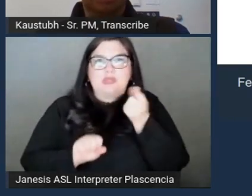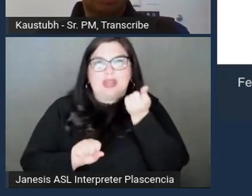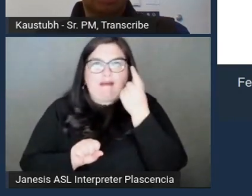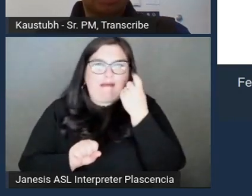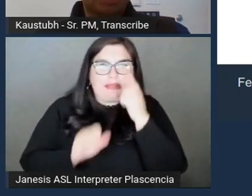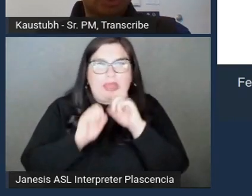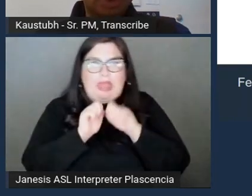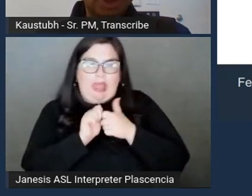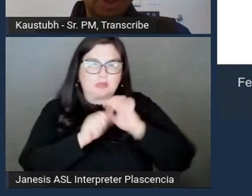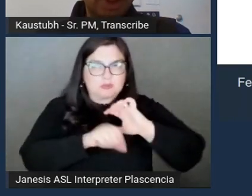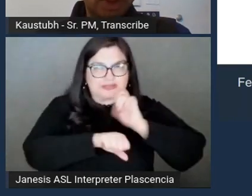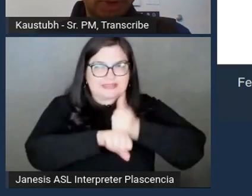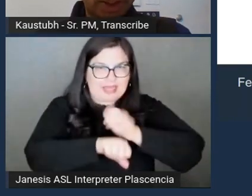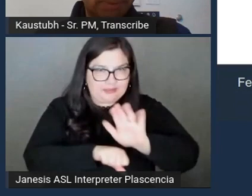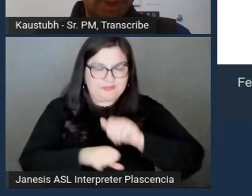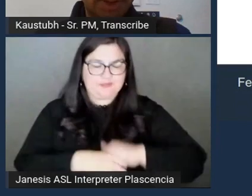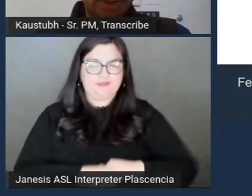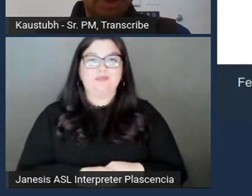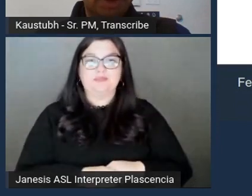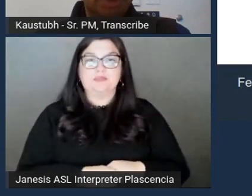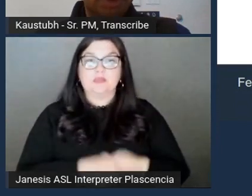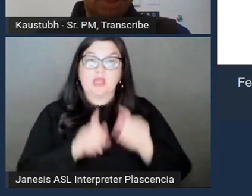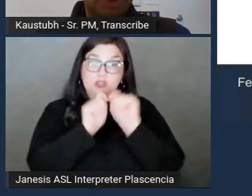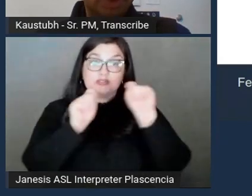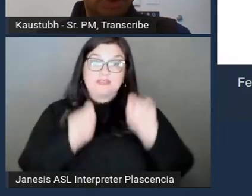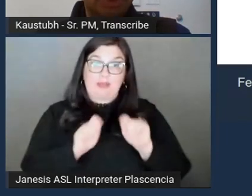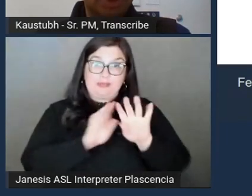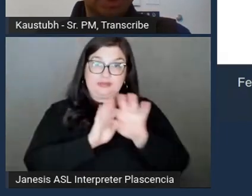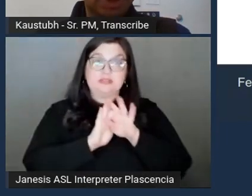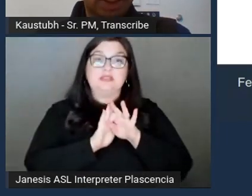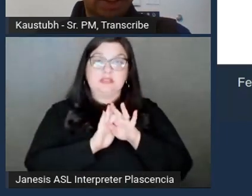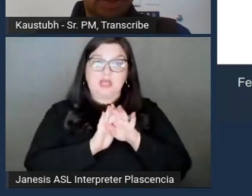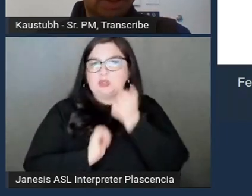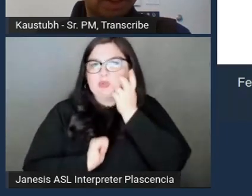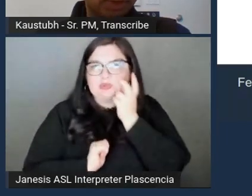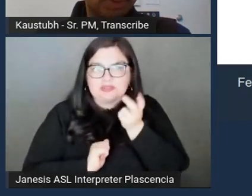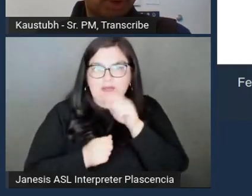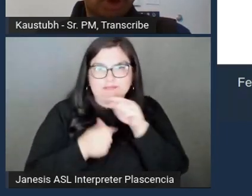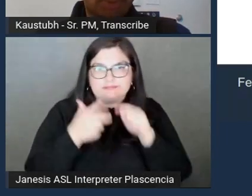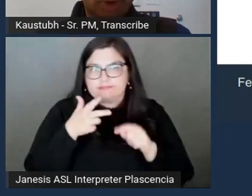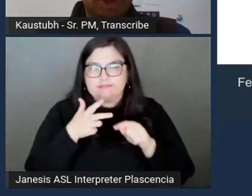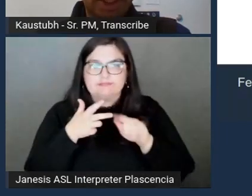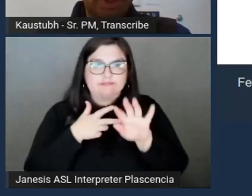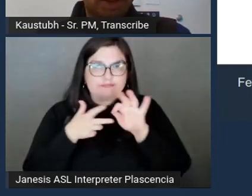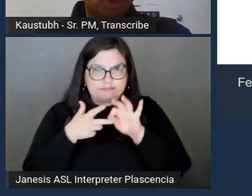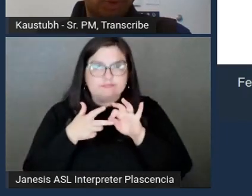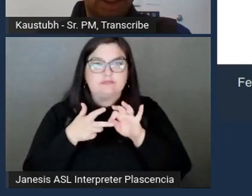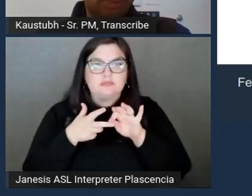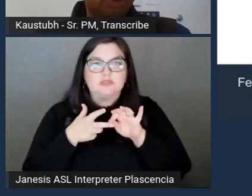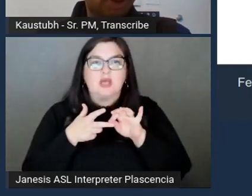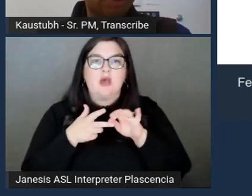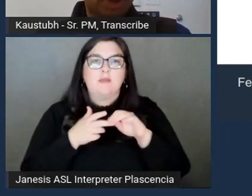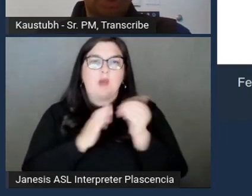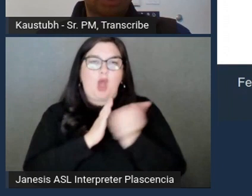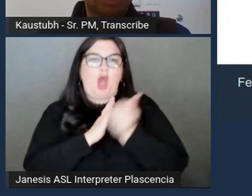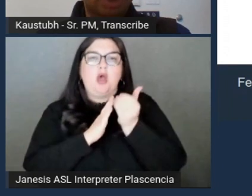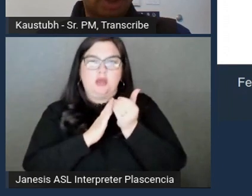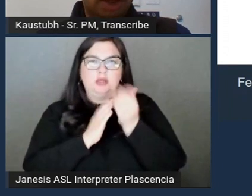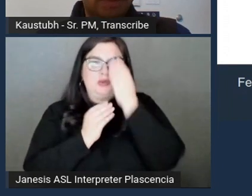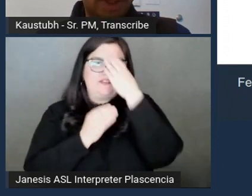this. So really, when you do the template here, like you saw, as soon as I selected this, there was some auto-populated rule that popped up